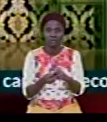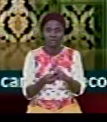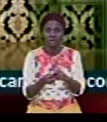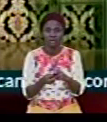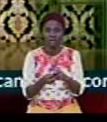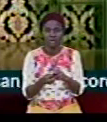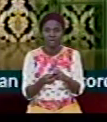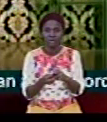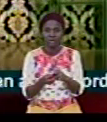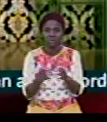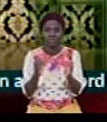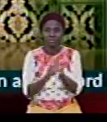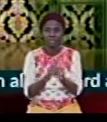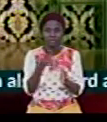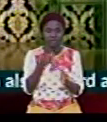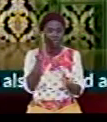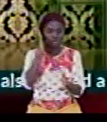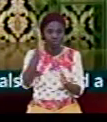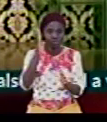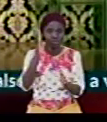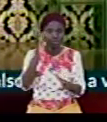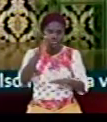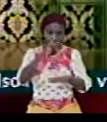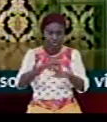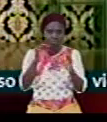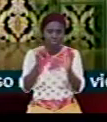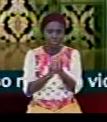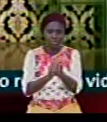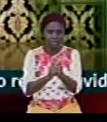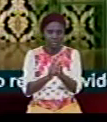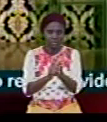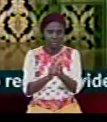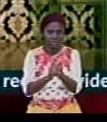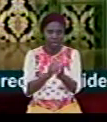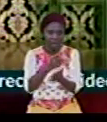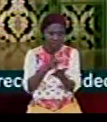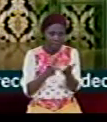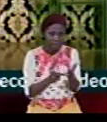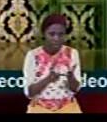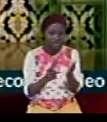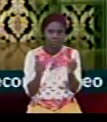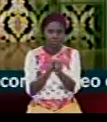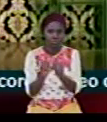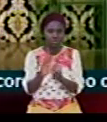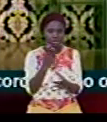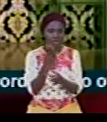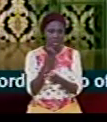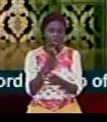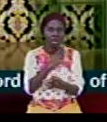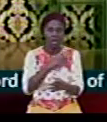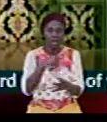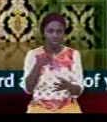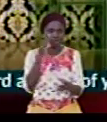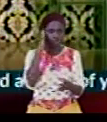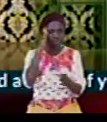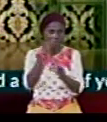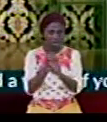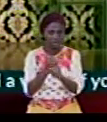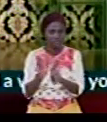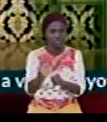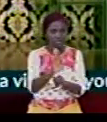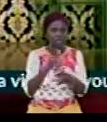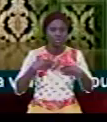that you should touch that place, and then you'll get your healing. While I was doing that,